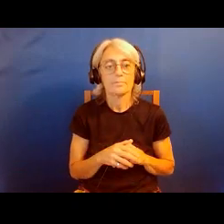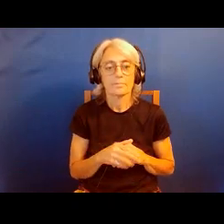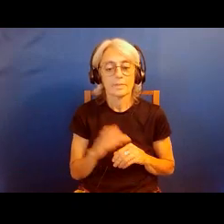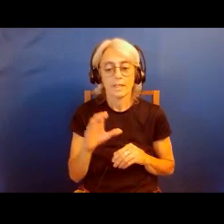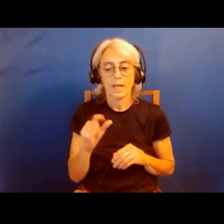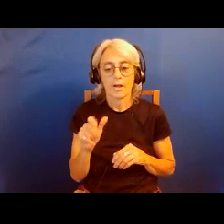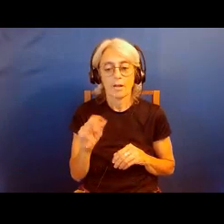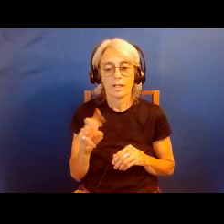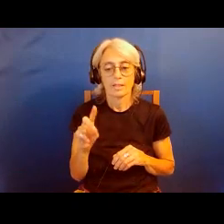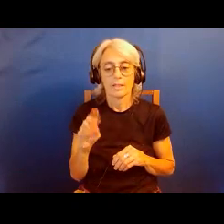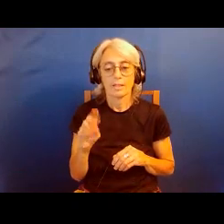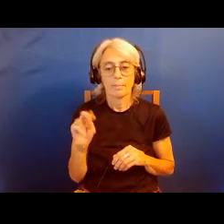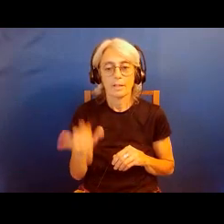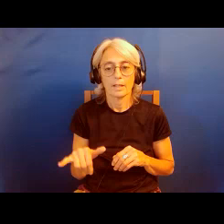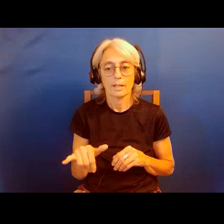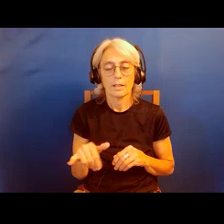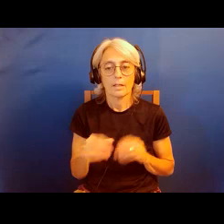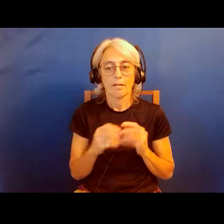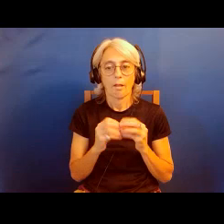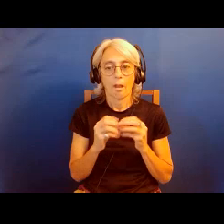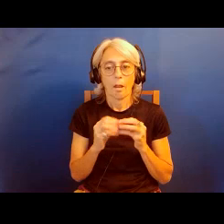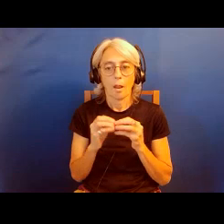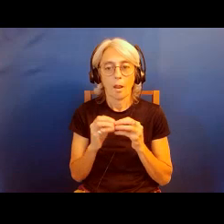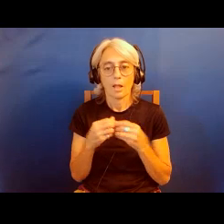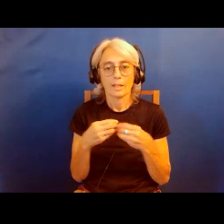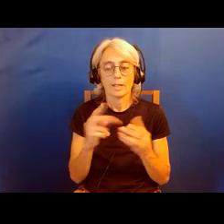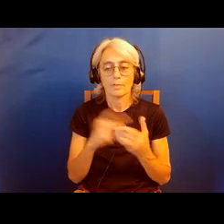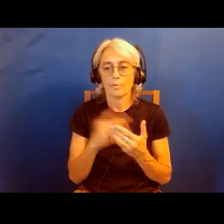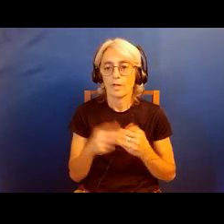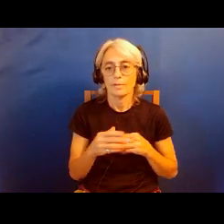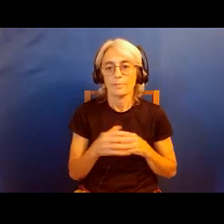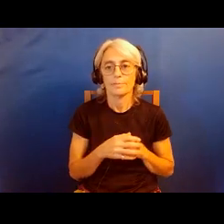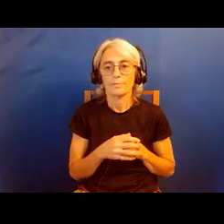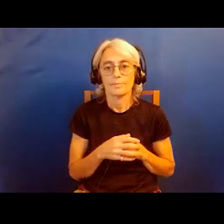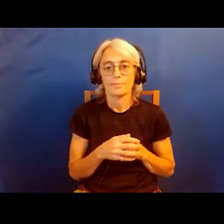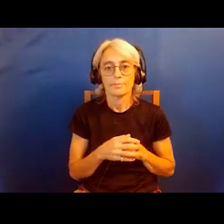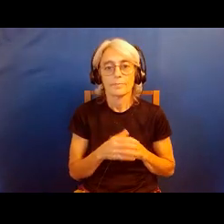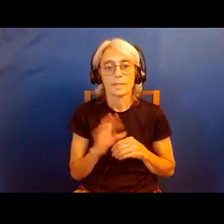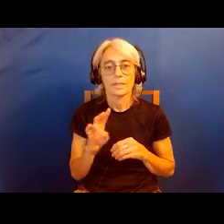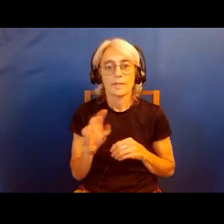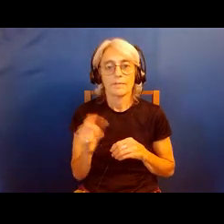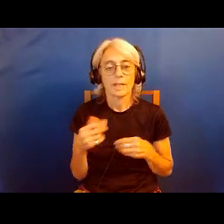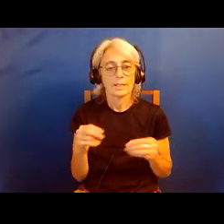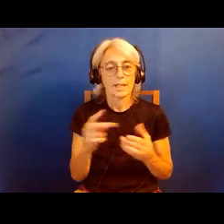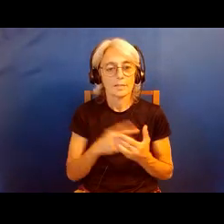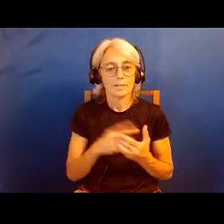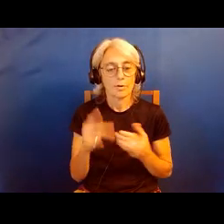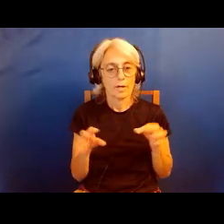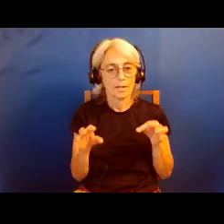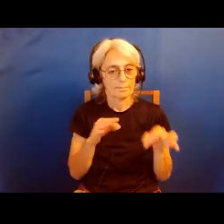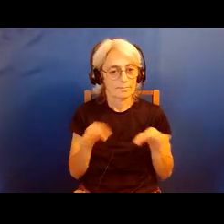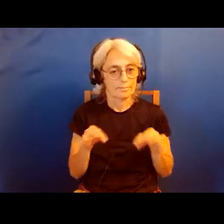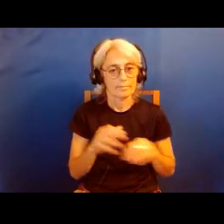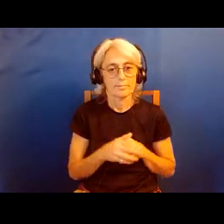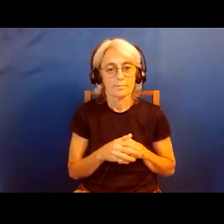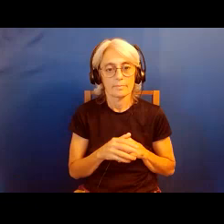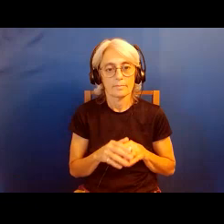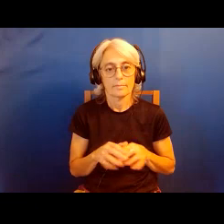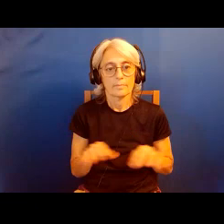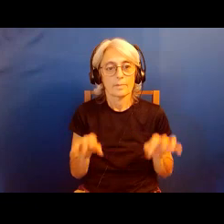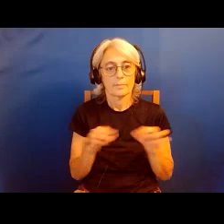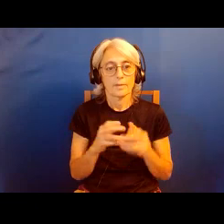Program Manager for the State Route 710 Sales Program. And today I am providing an update on the 710 Sales Program, including key provisions of the Roberti